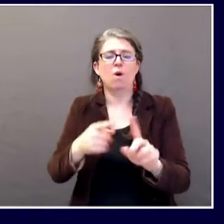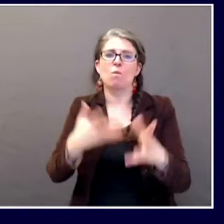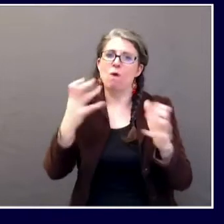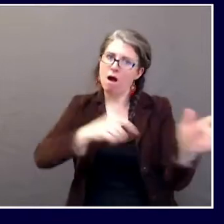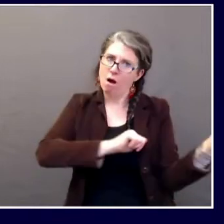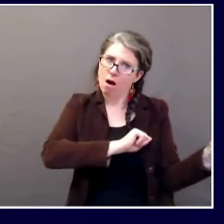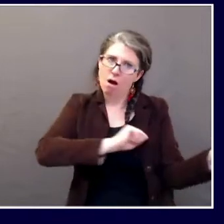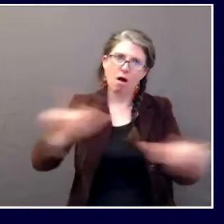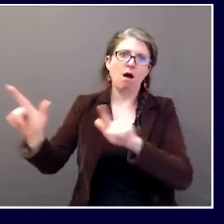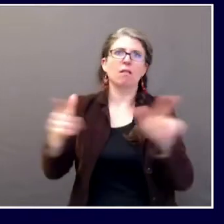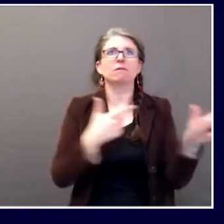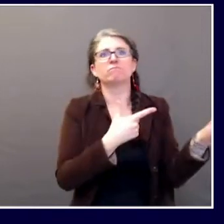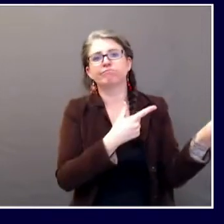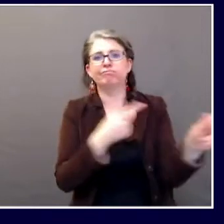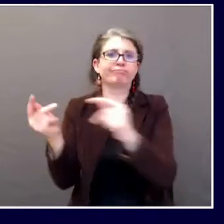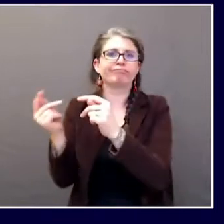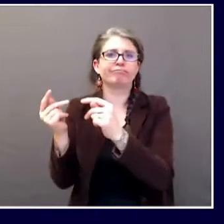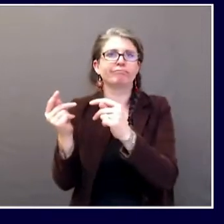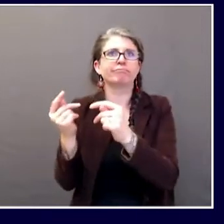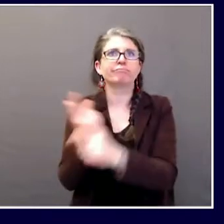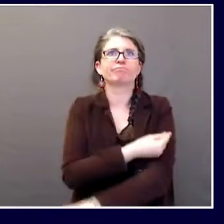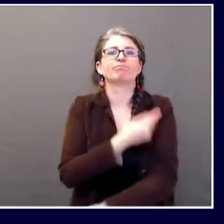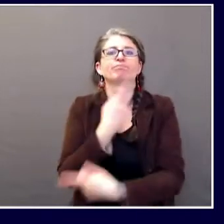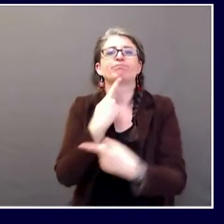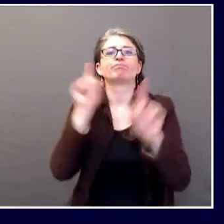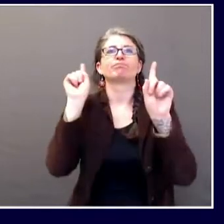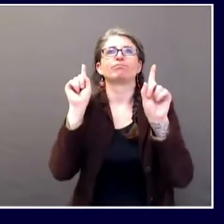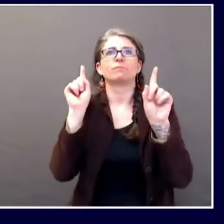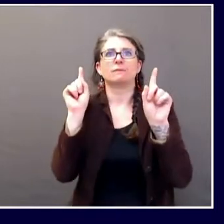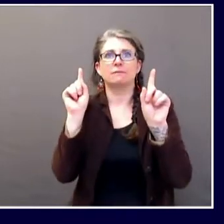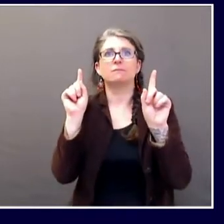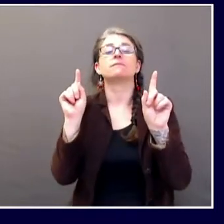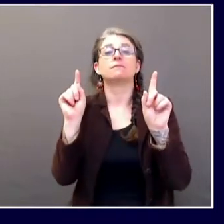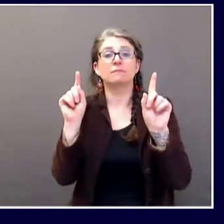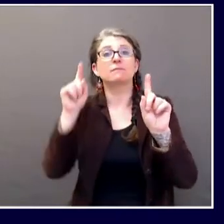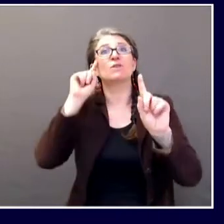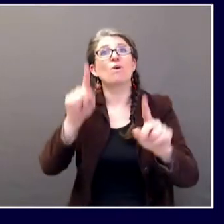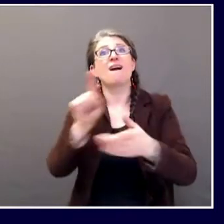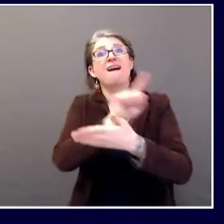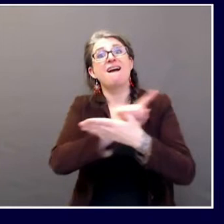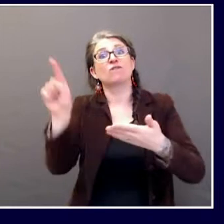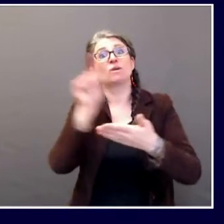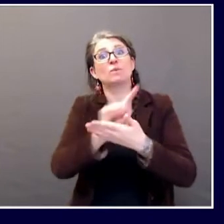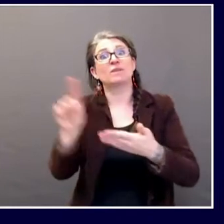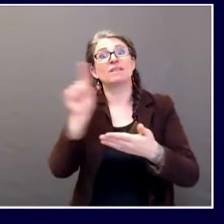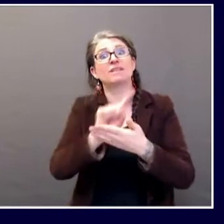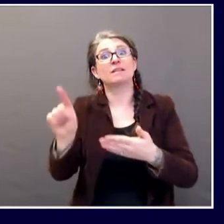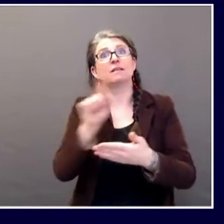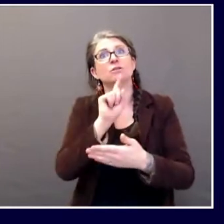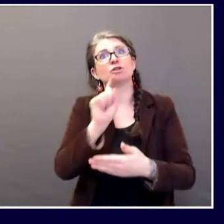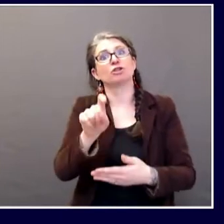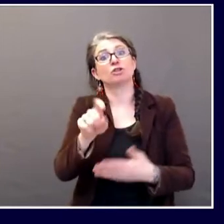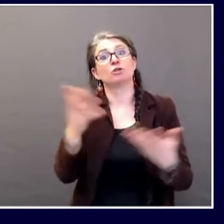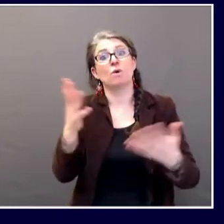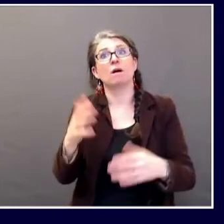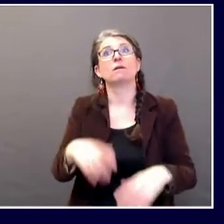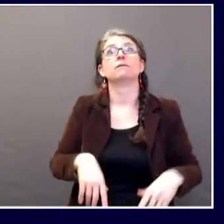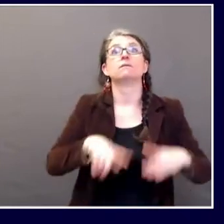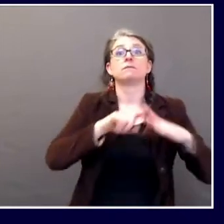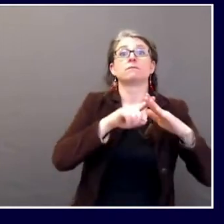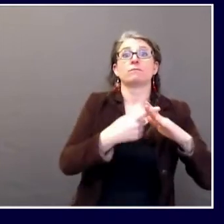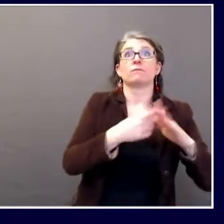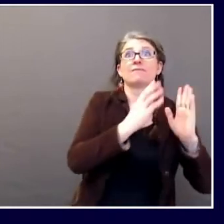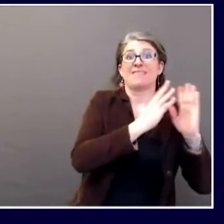have doses left over. Now, independent medical practices can play a role there, but if we get an extra